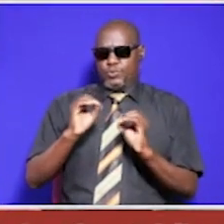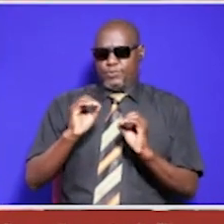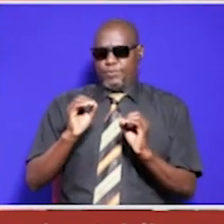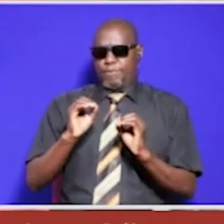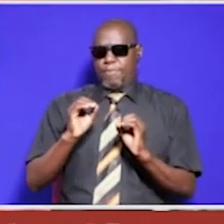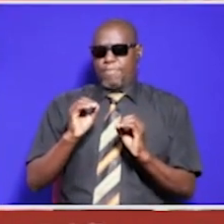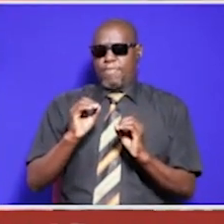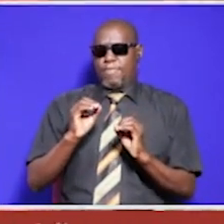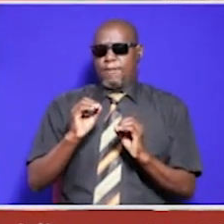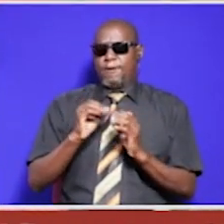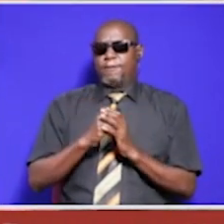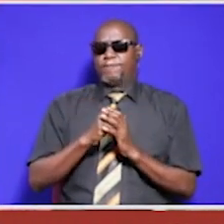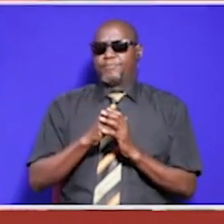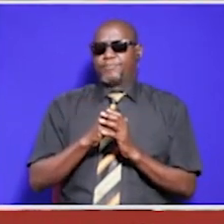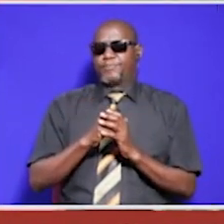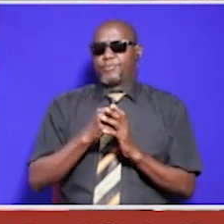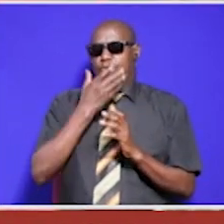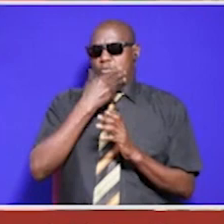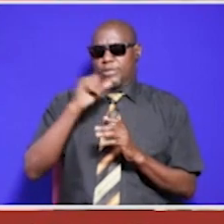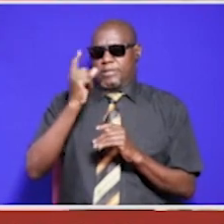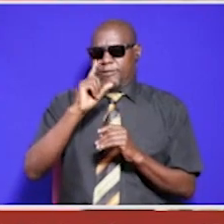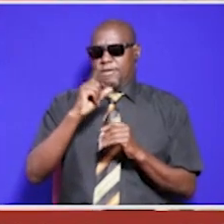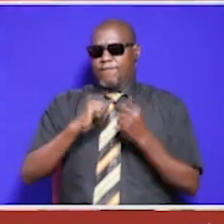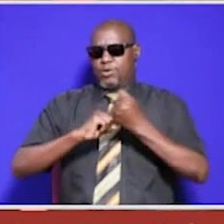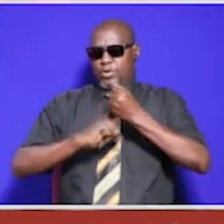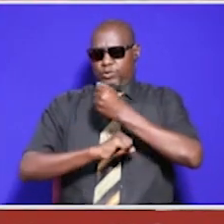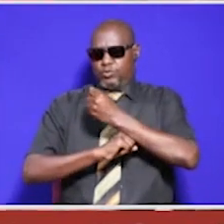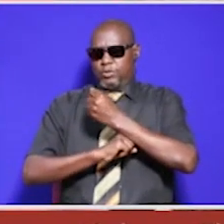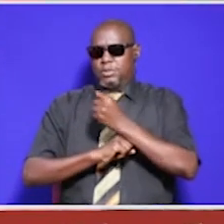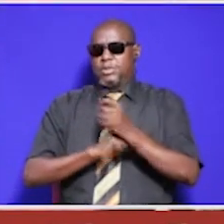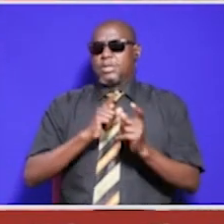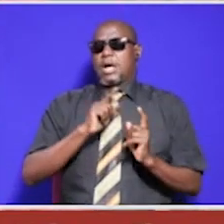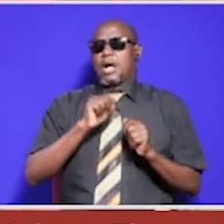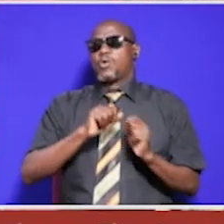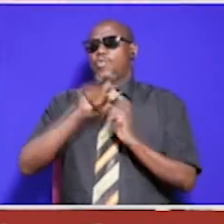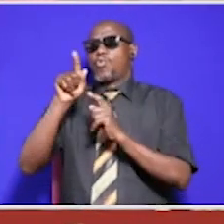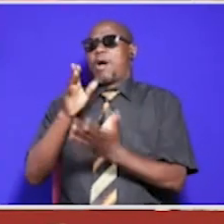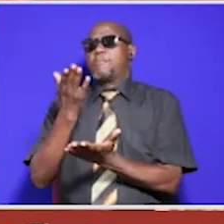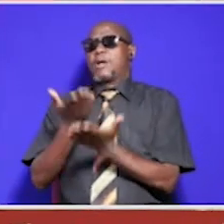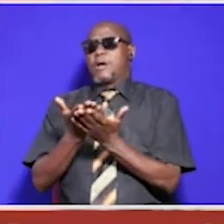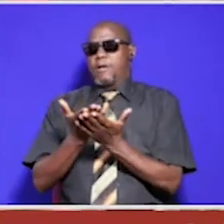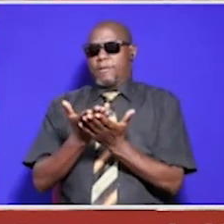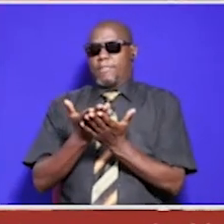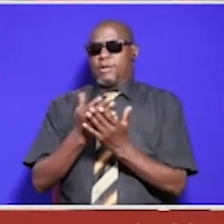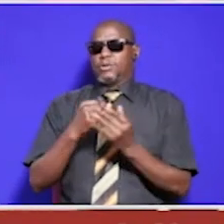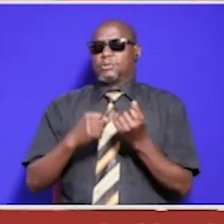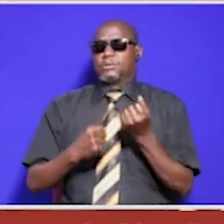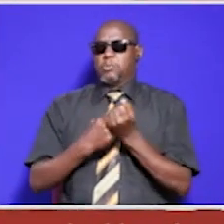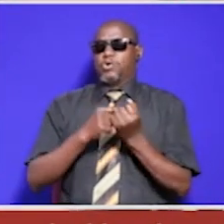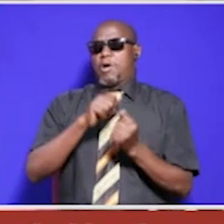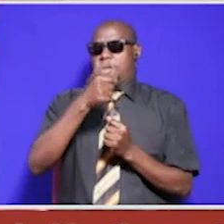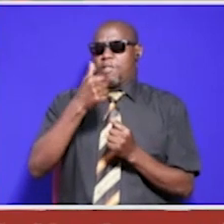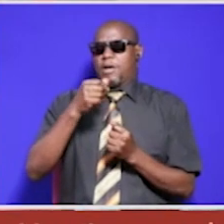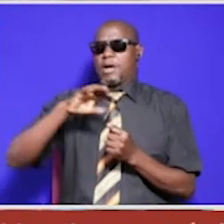Kenyatta Foundation 2 waende wa apply scholarship singine kama county government na